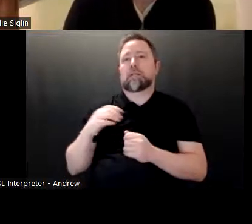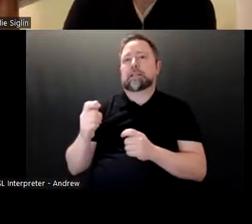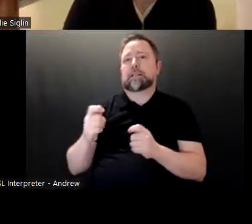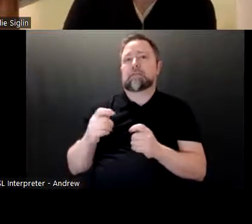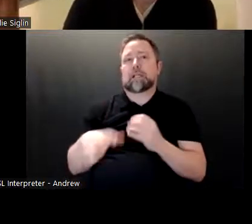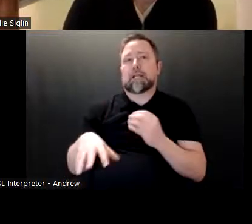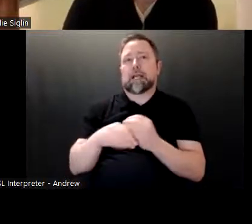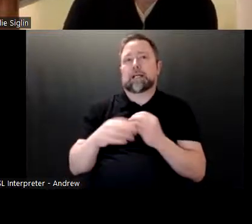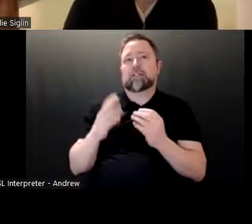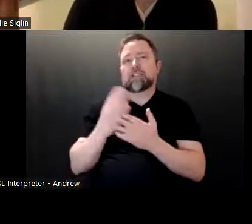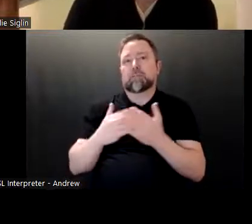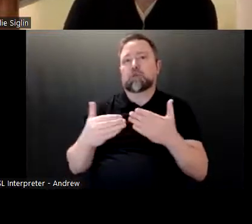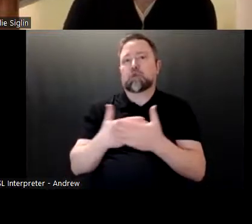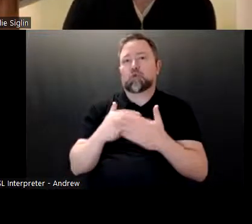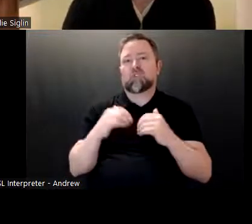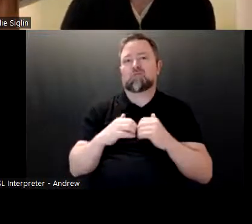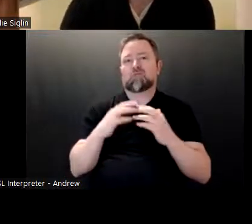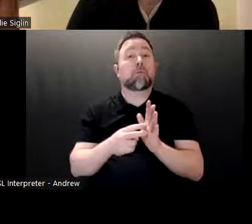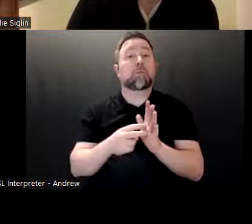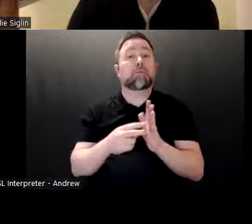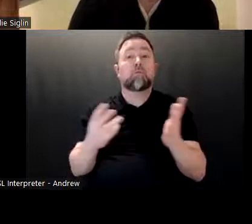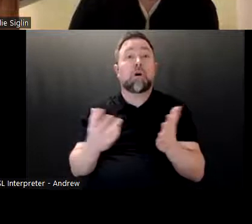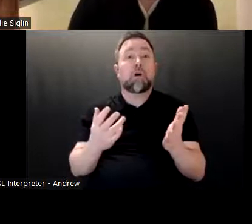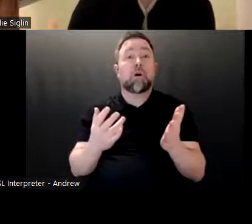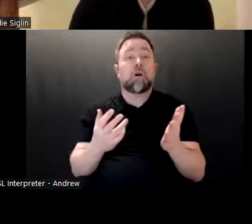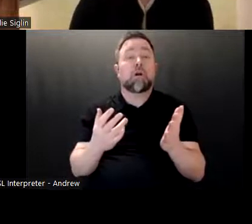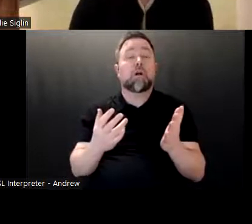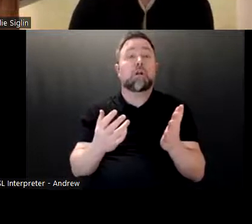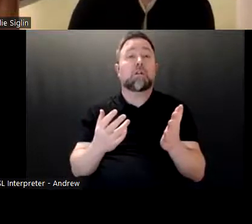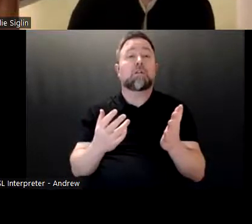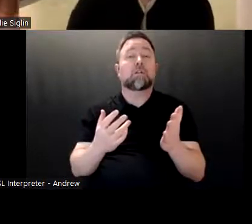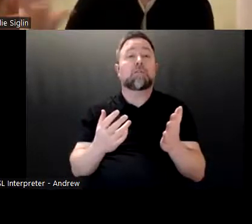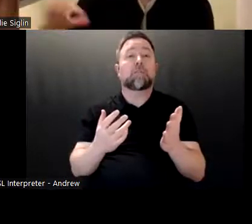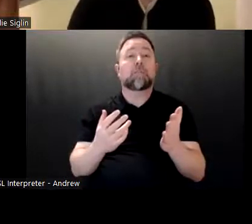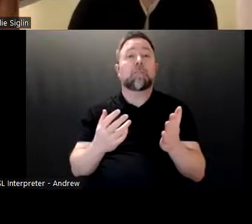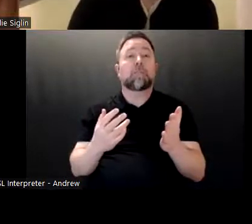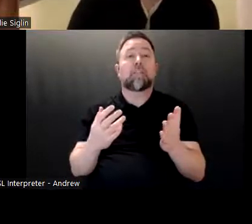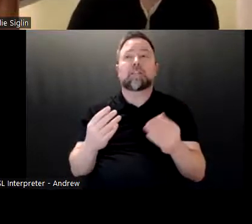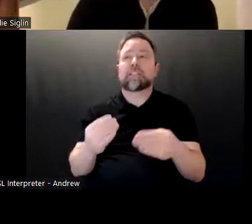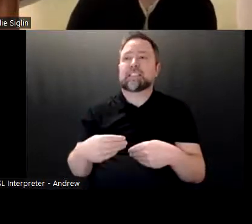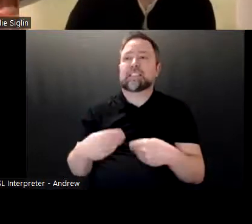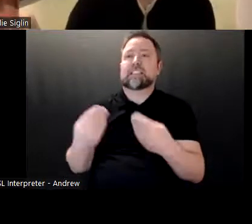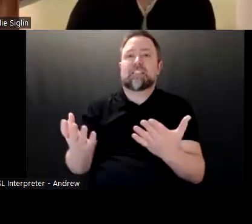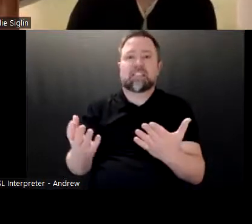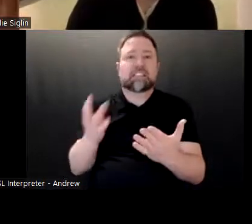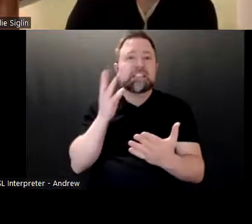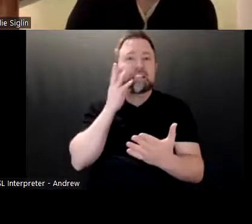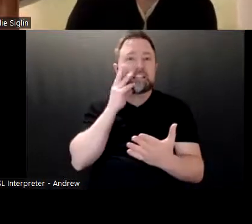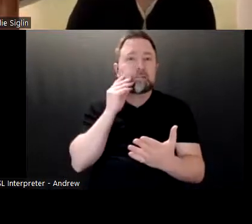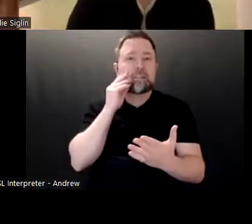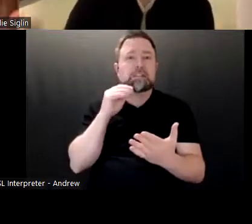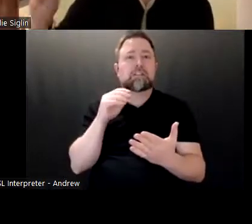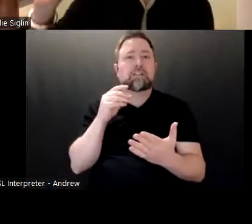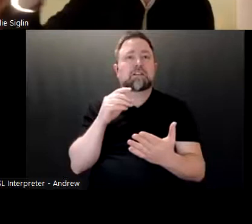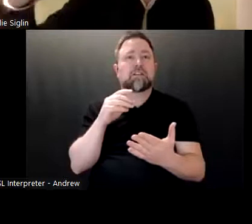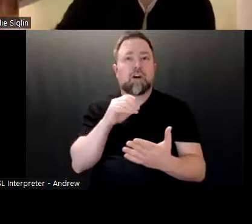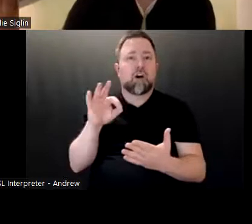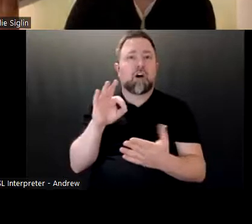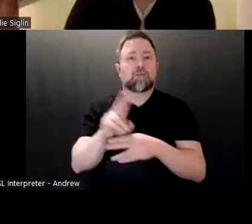signature pork pie hat. In the next slide, we see someone named John Schmidt, who